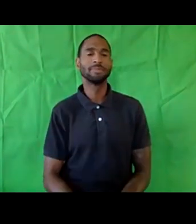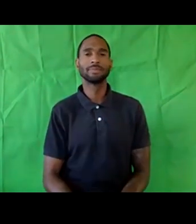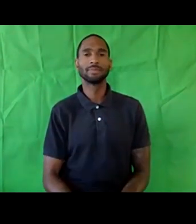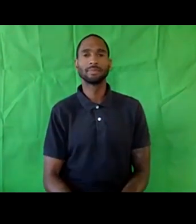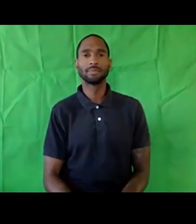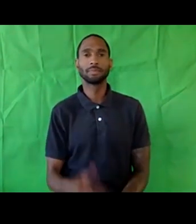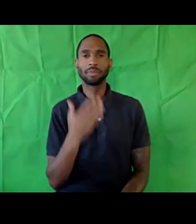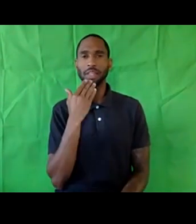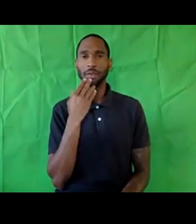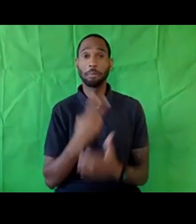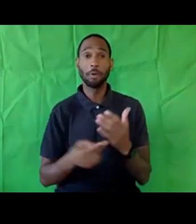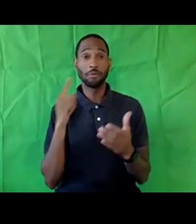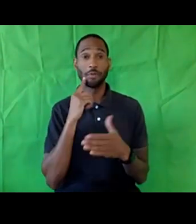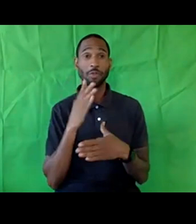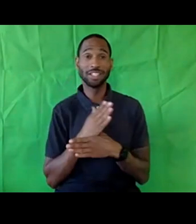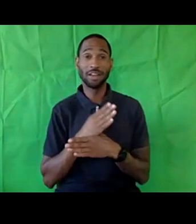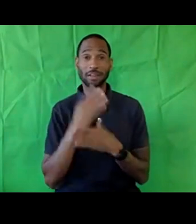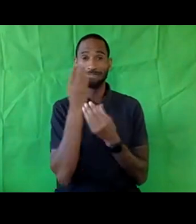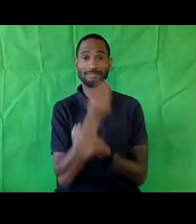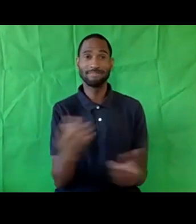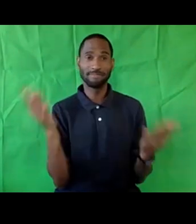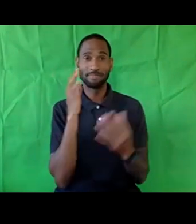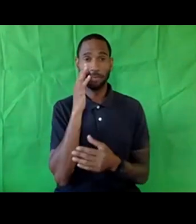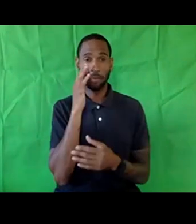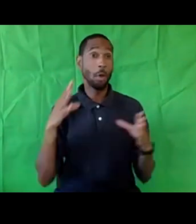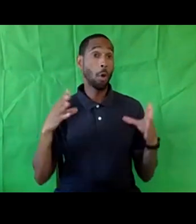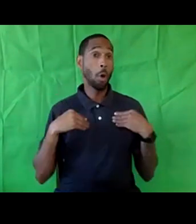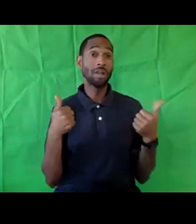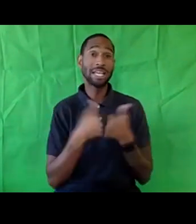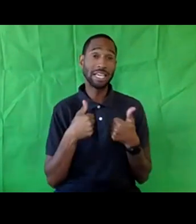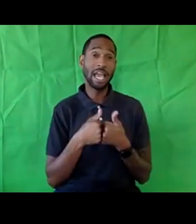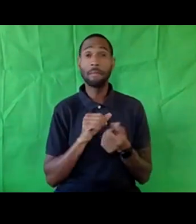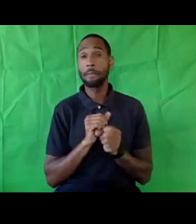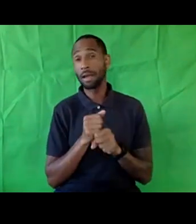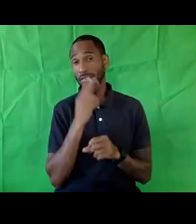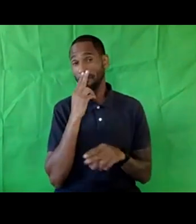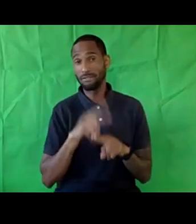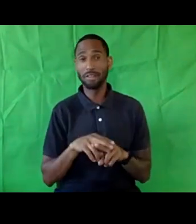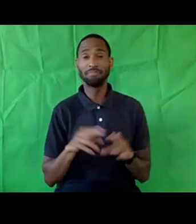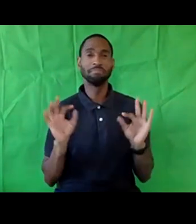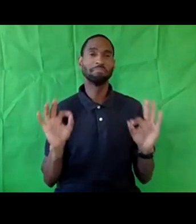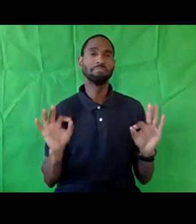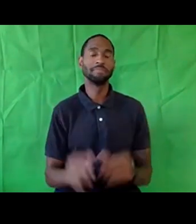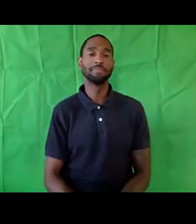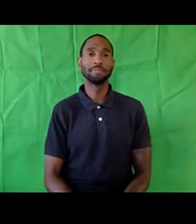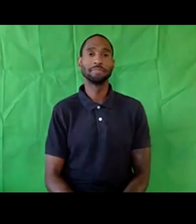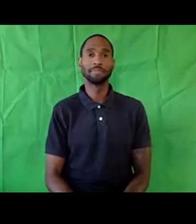Thank you both for that share and for taking ownership of the game and making it fun for you.